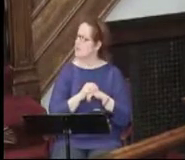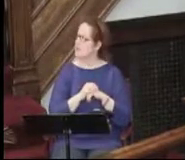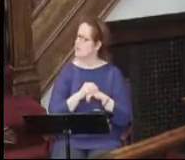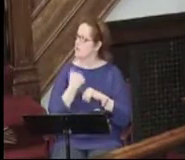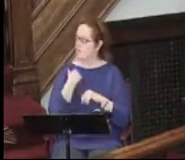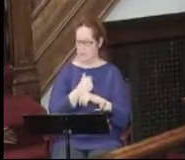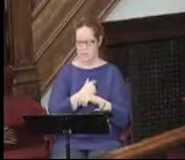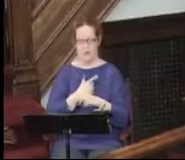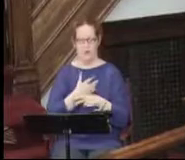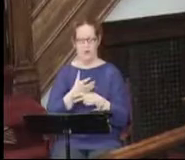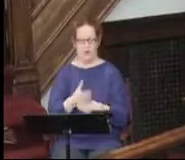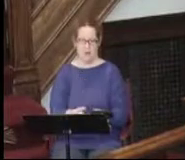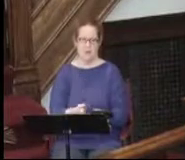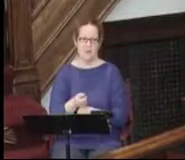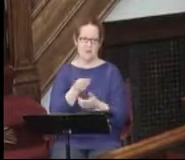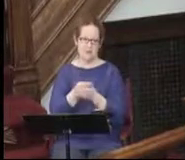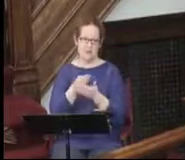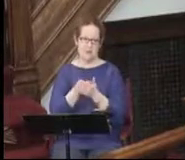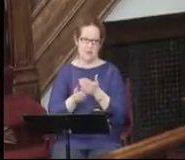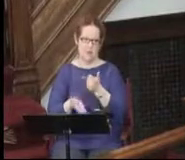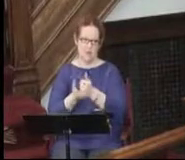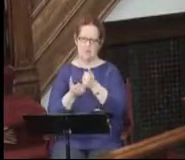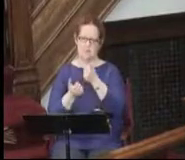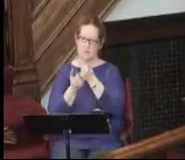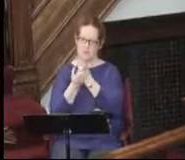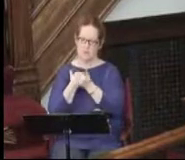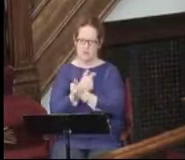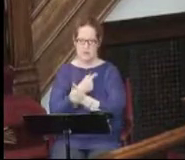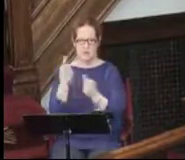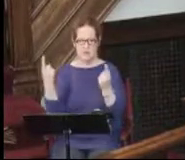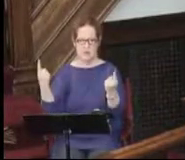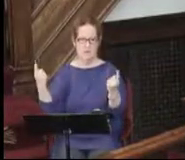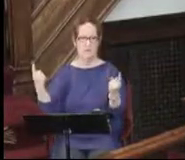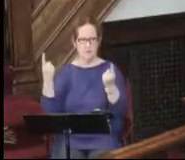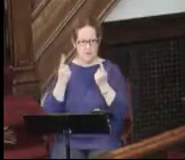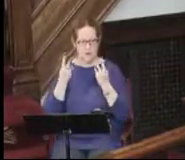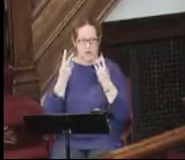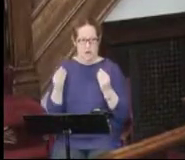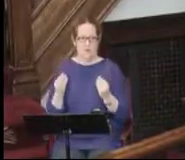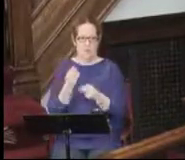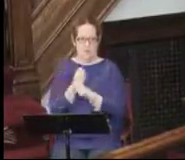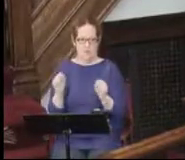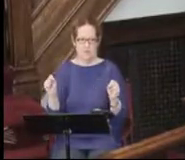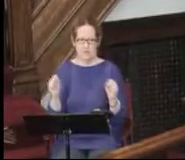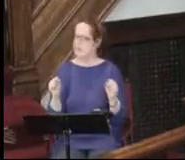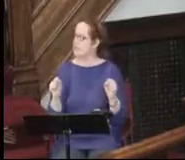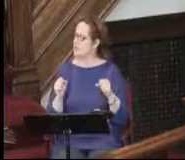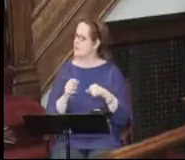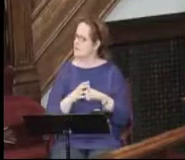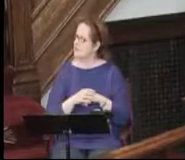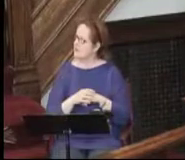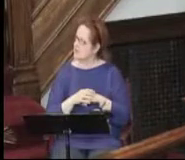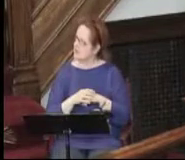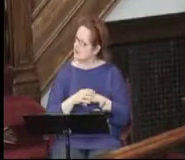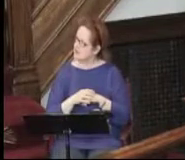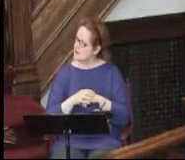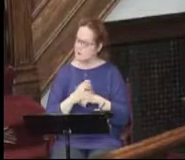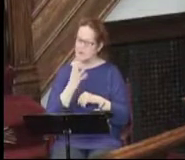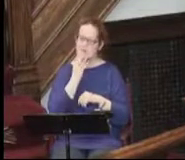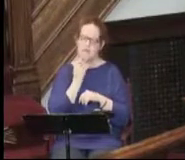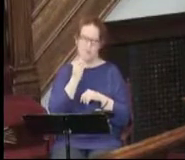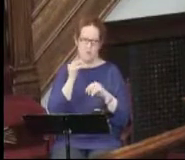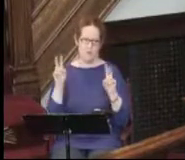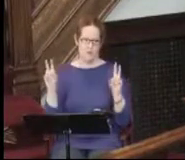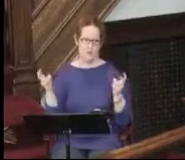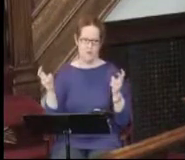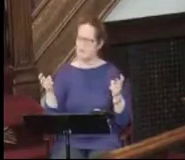are very confident this is going to go a long way to helping us get these two individuals to safety. There's a Hebrew saying